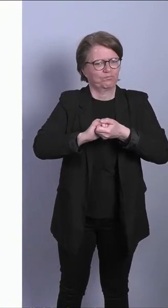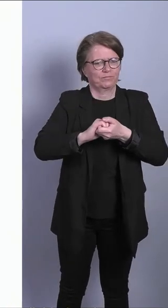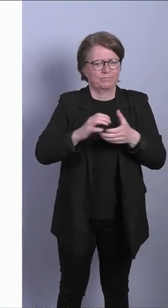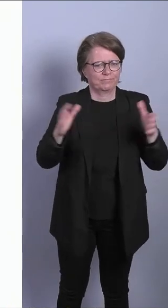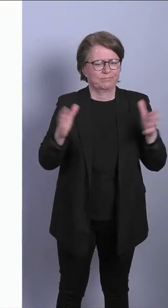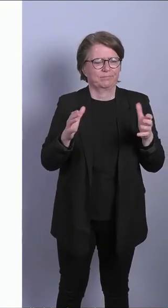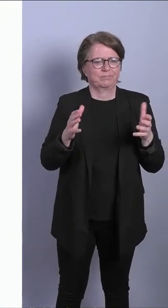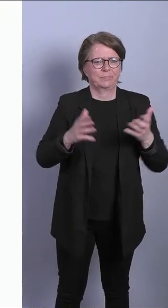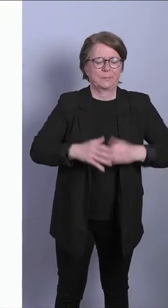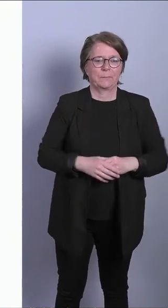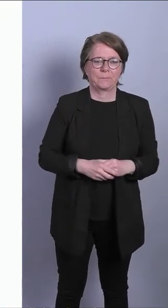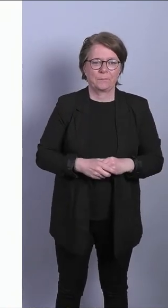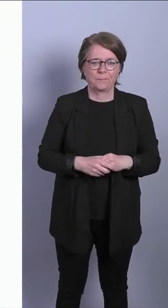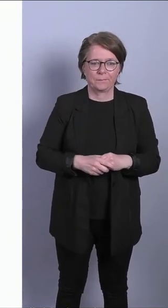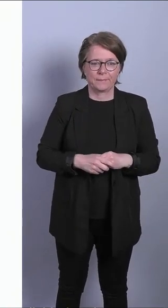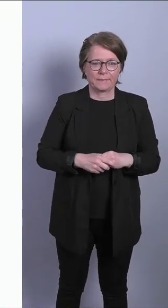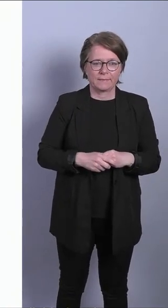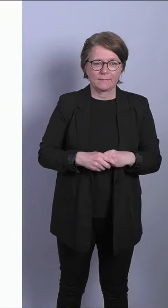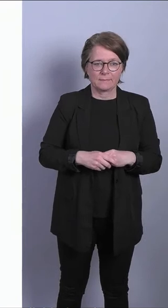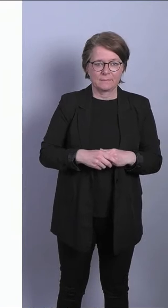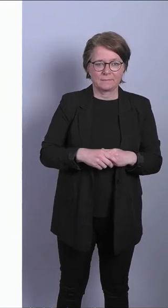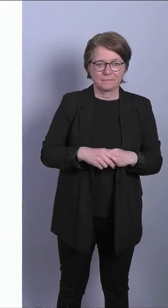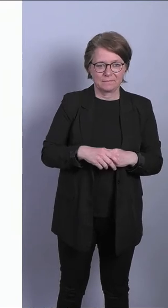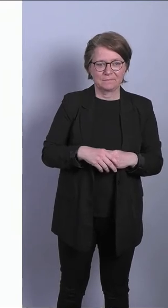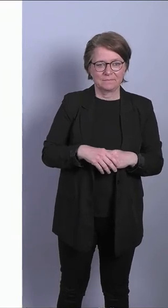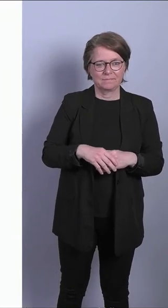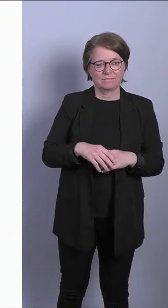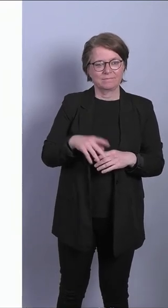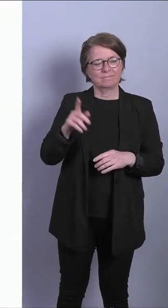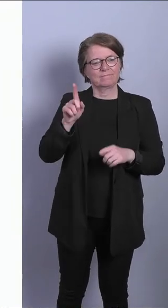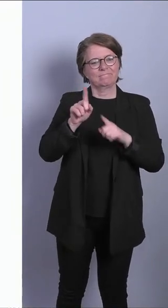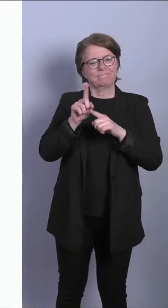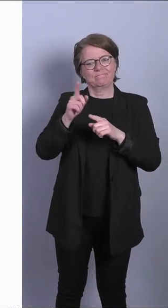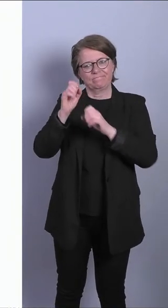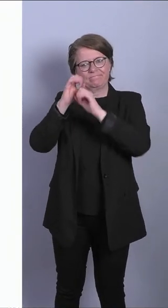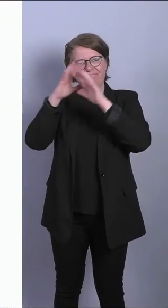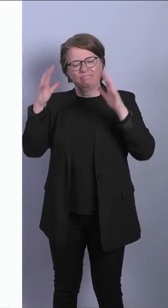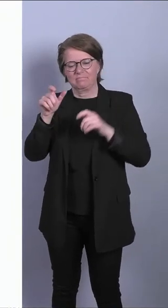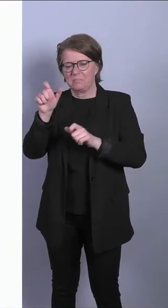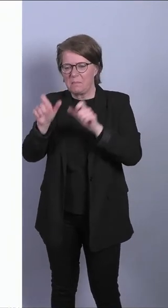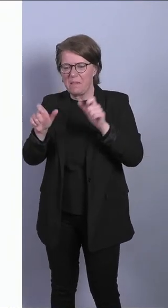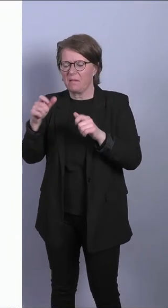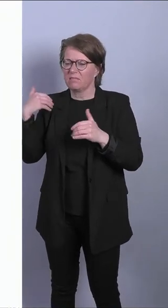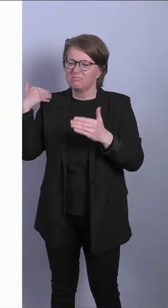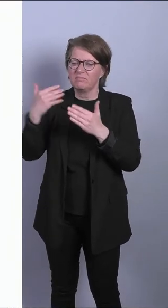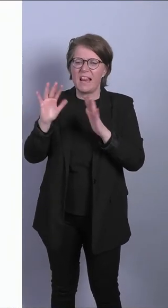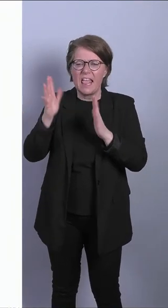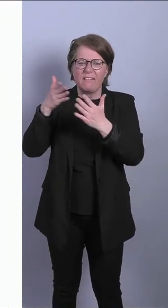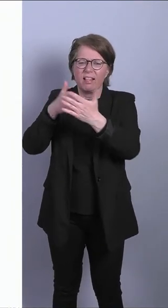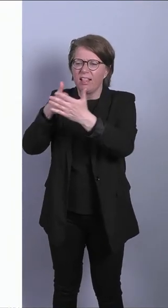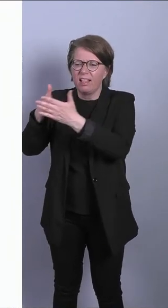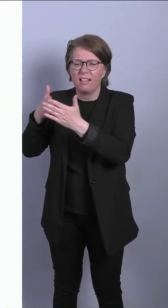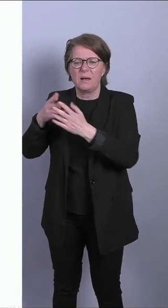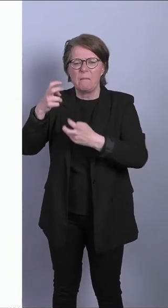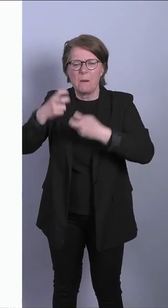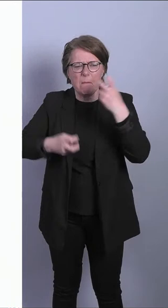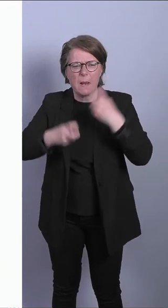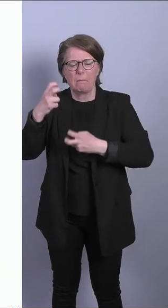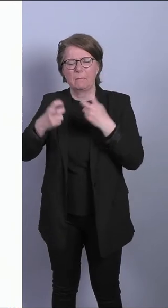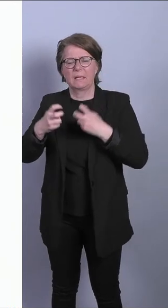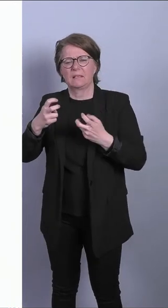not telling people it's hopeless. We are believing, embodying, and committing ourselves to a more hopeful